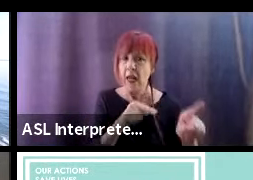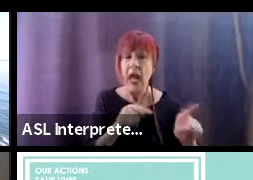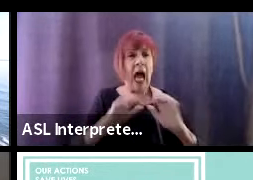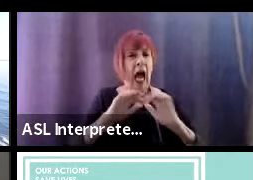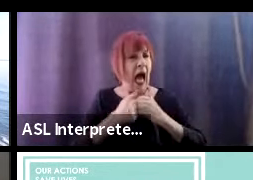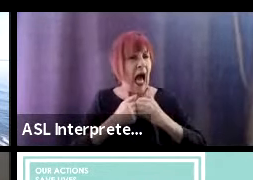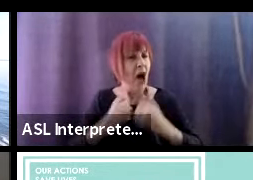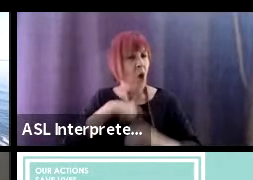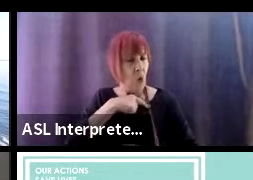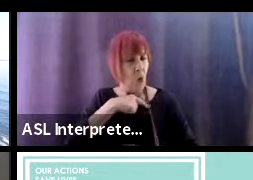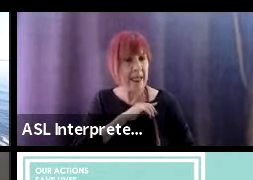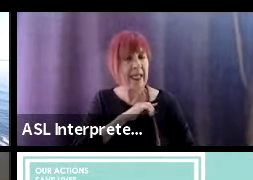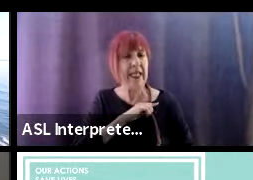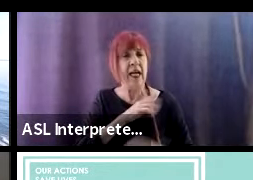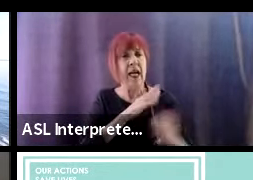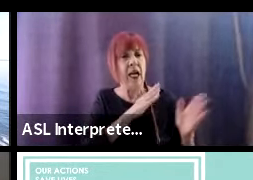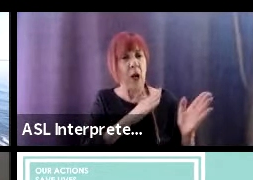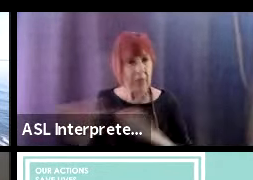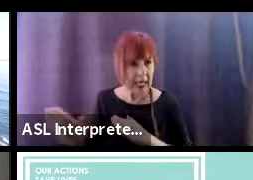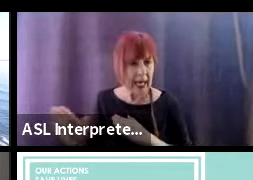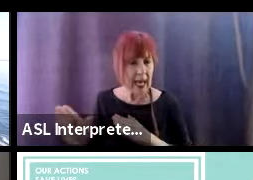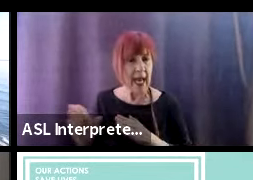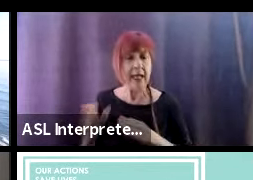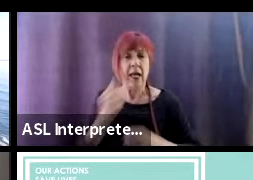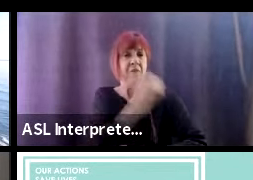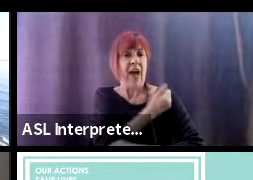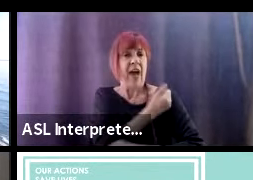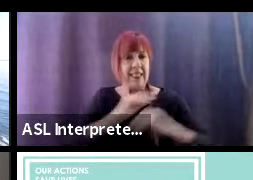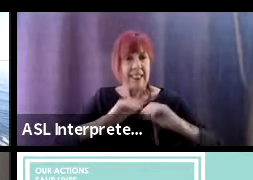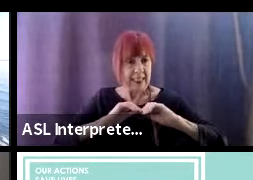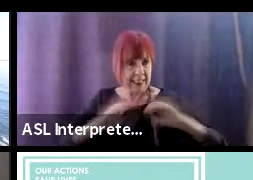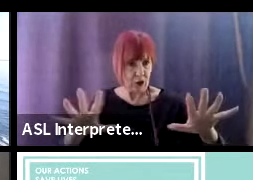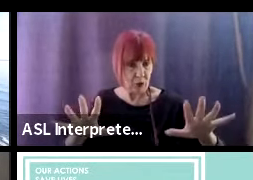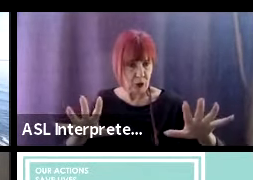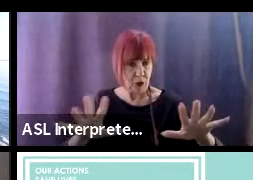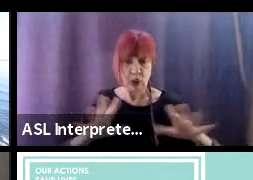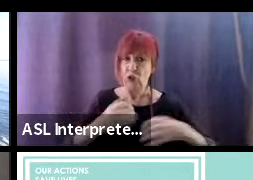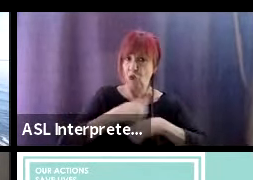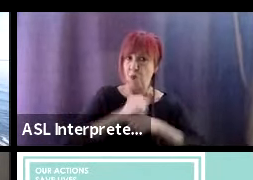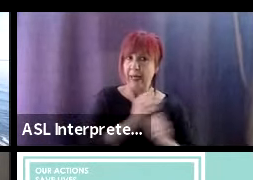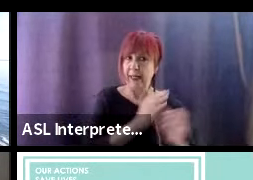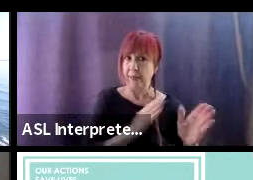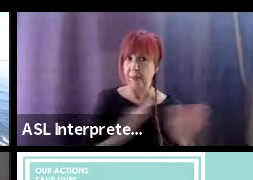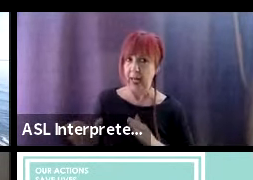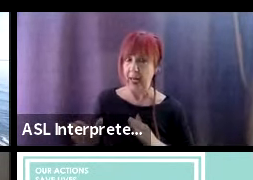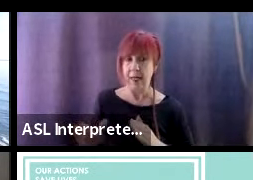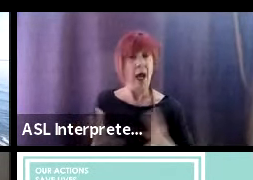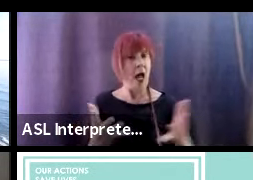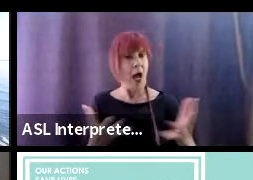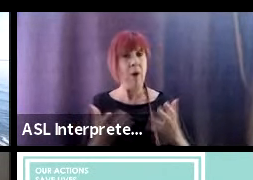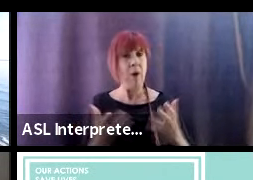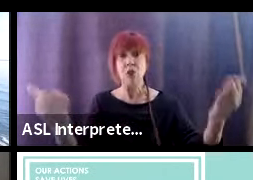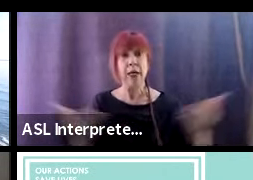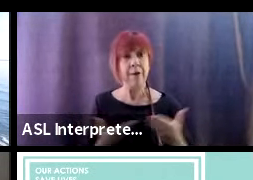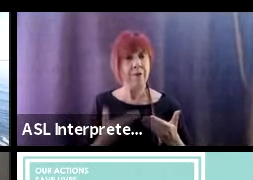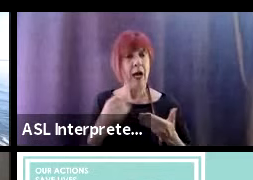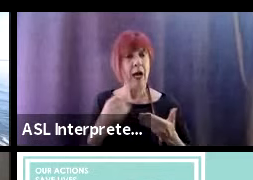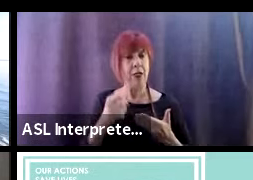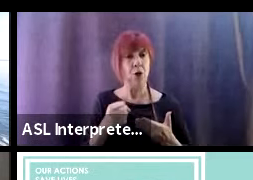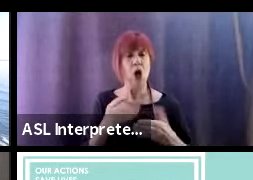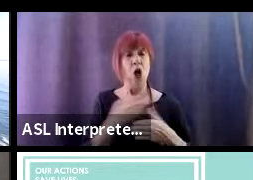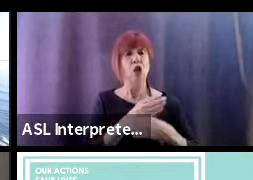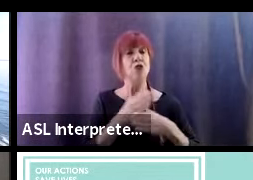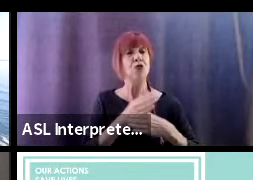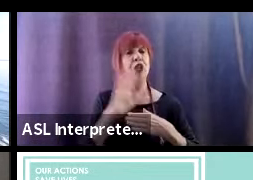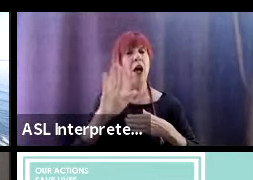to do our vaccine distribution plan. And we want to invite you to share your